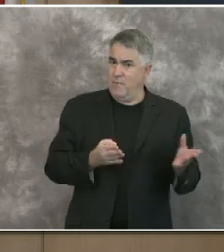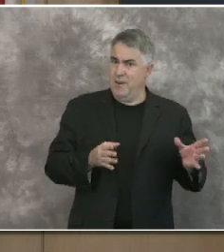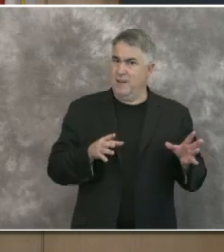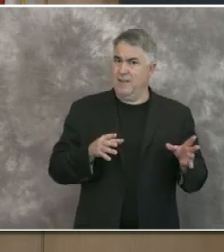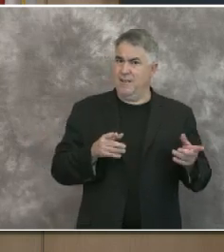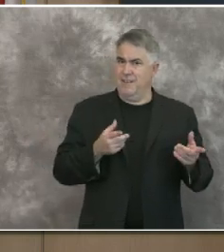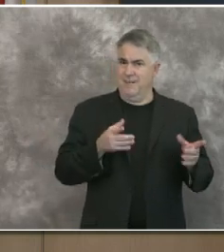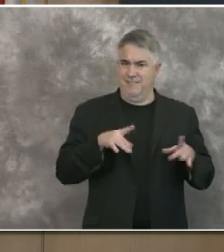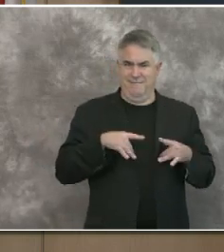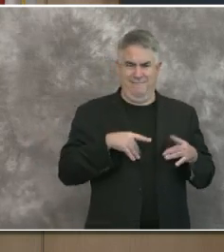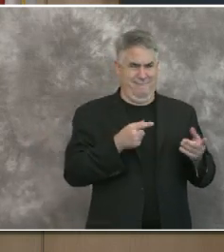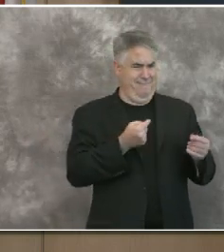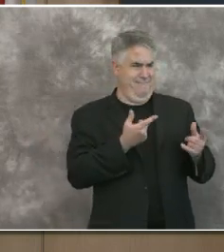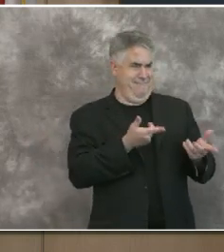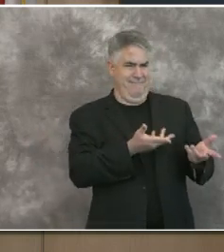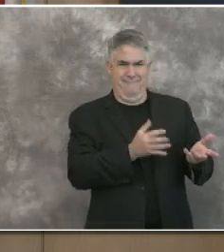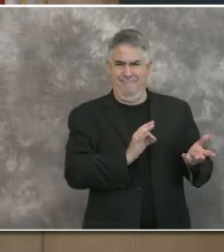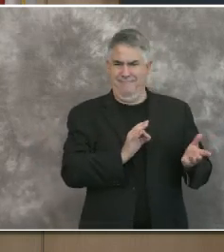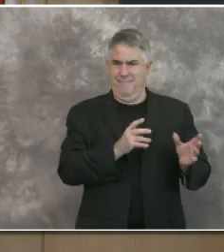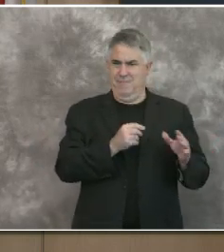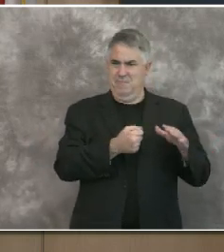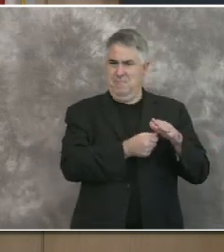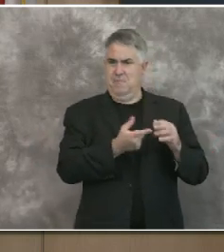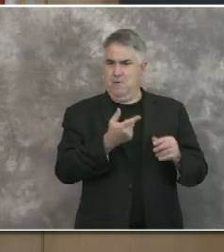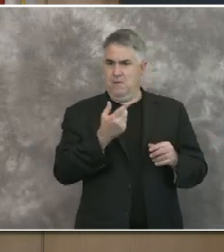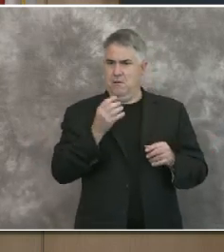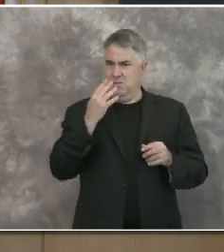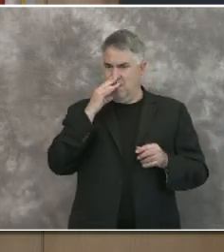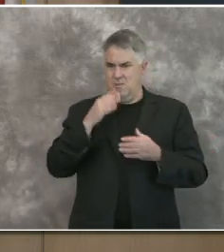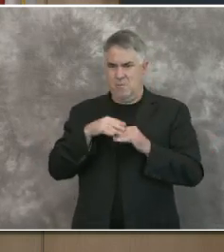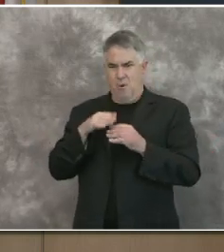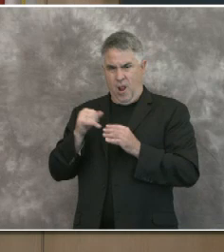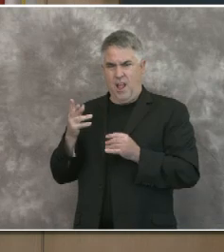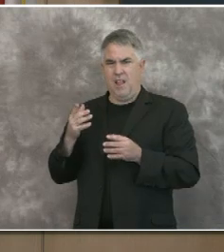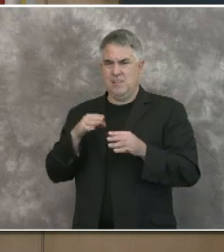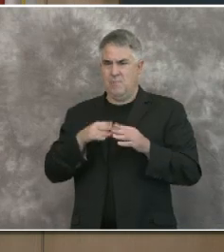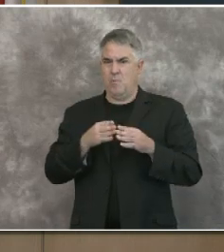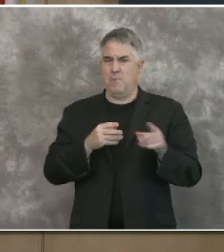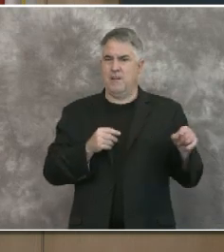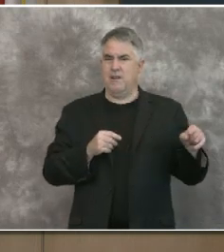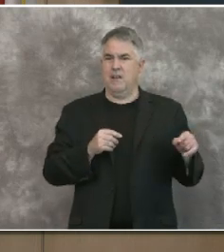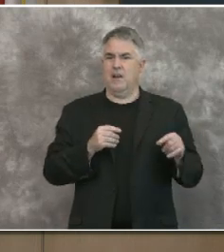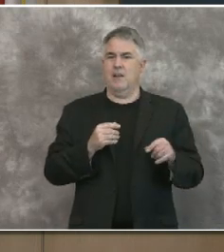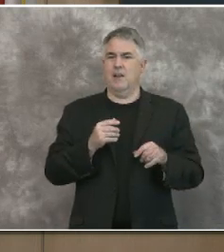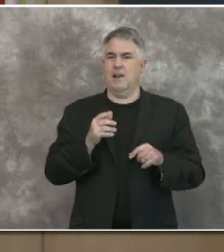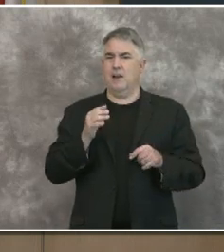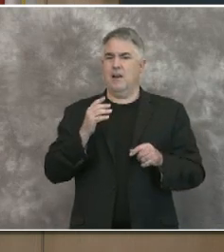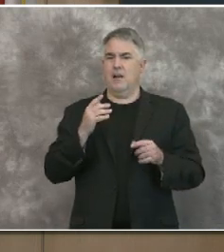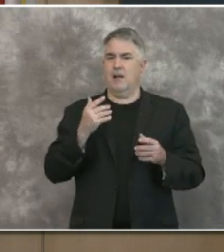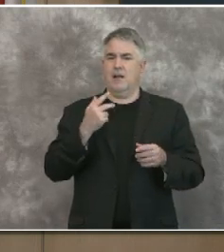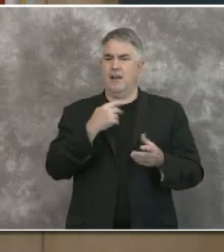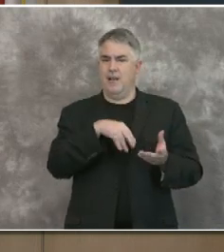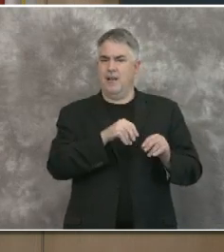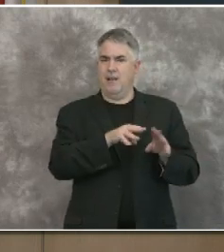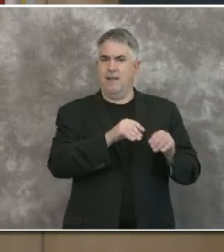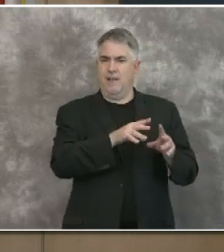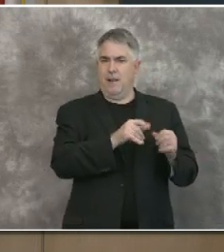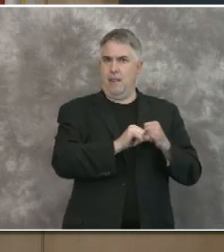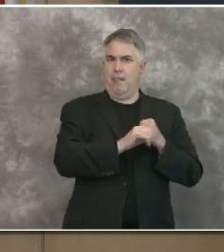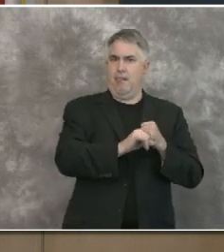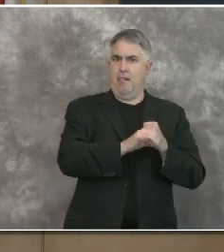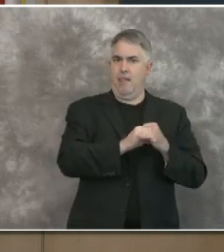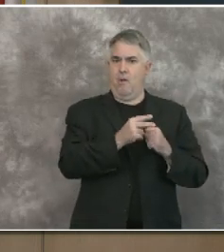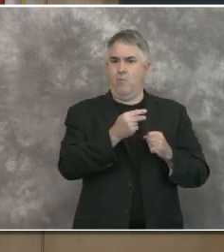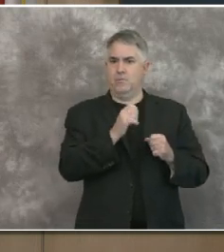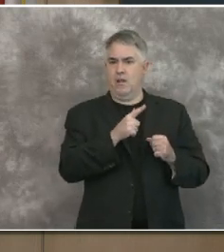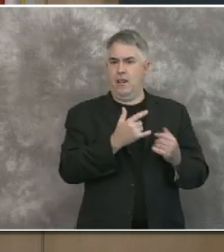handle. Yet if you look online, you see a lot of local hotels and nightclubs as well running a lot of promotions right at this very moment,